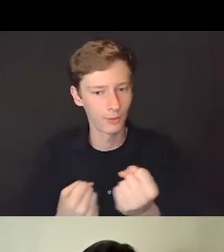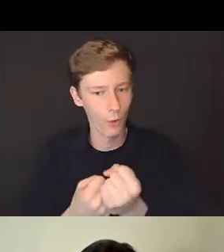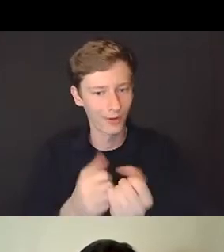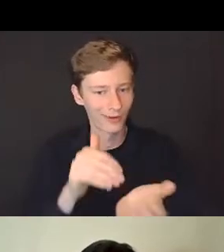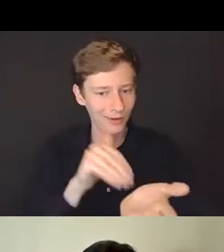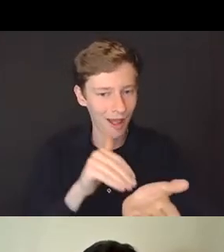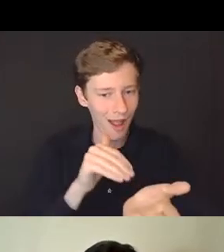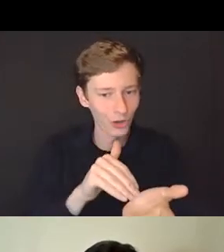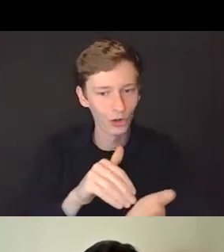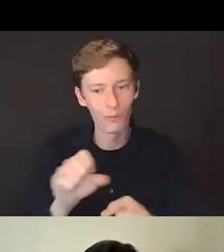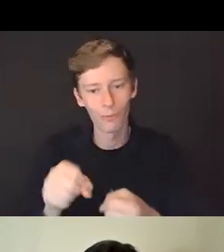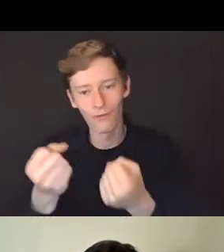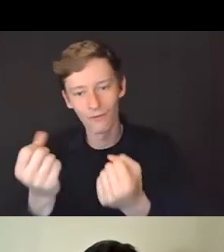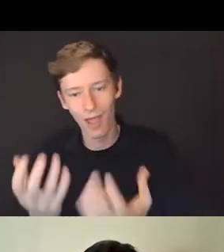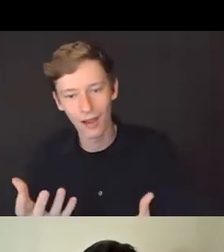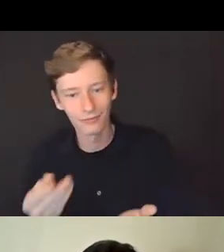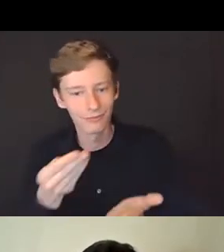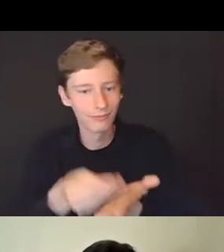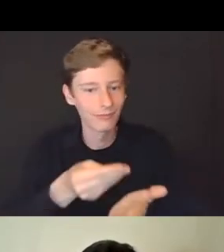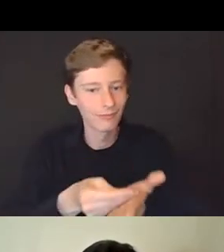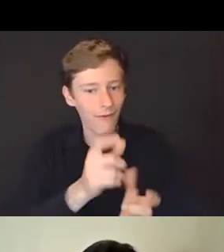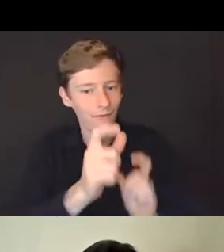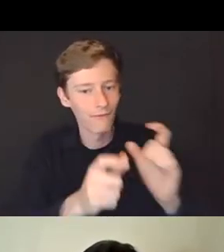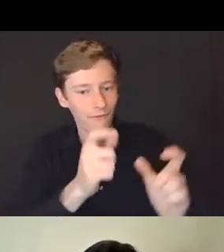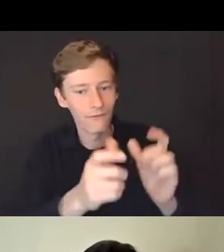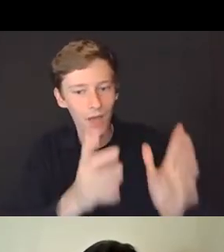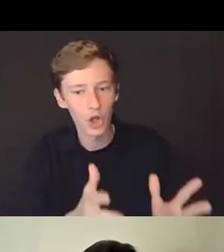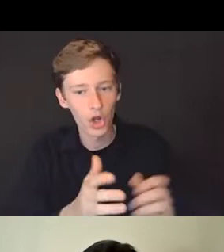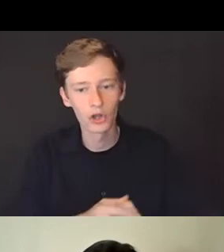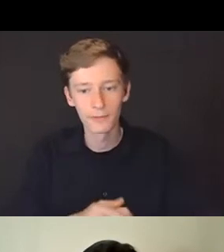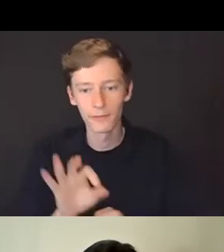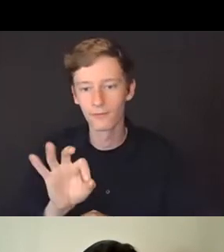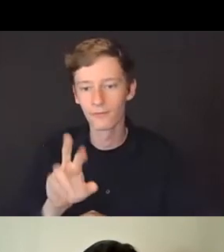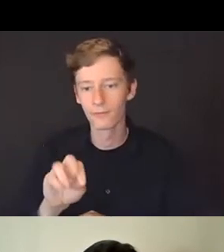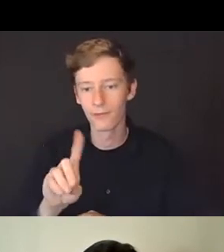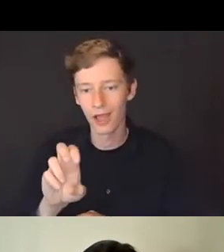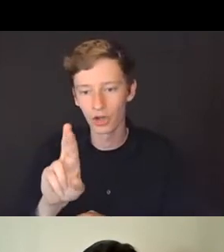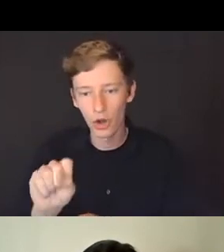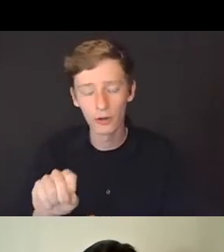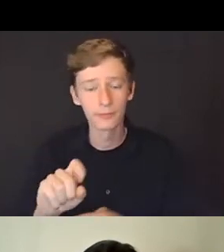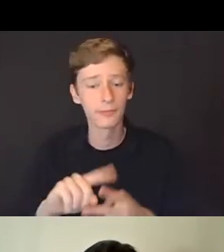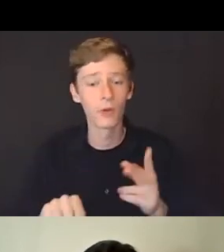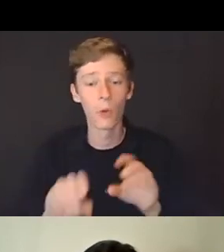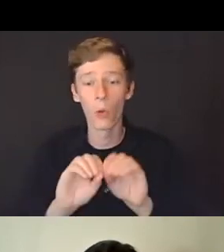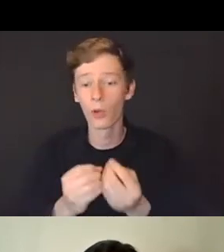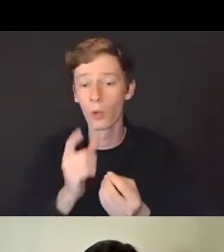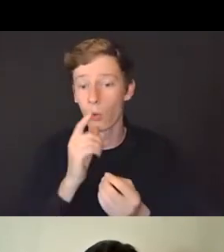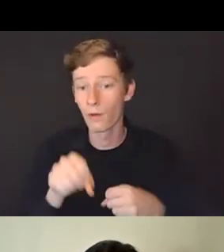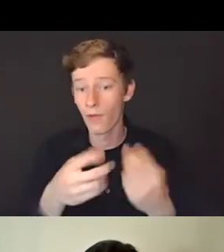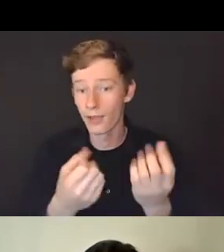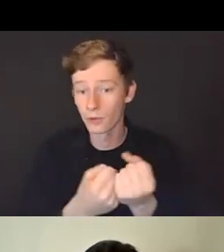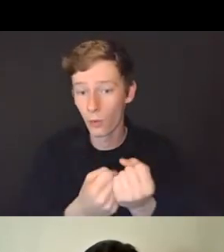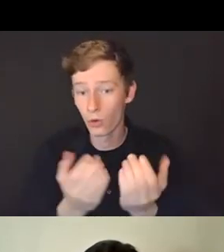funders and people and organization that provide all the support services that we will need. I used to be on the